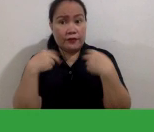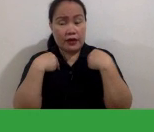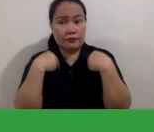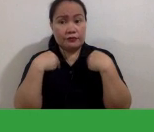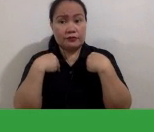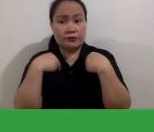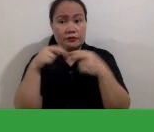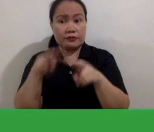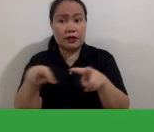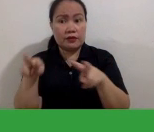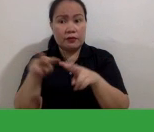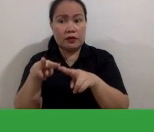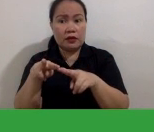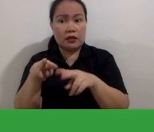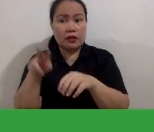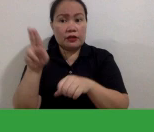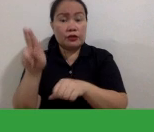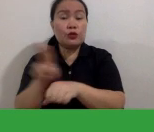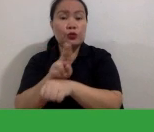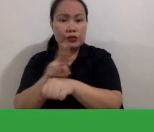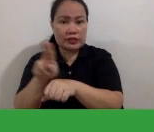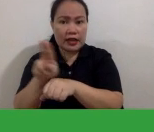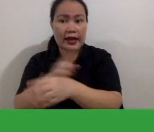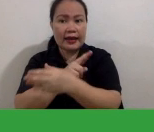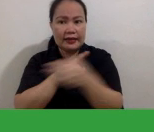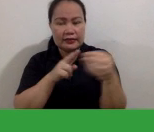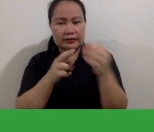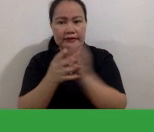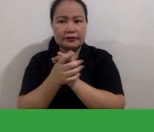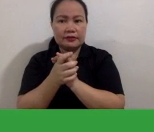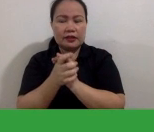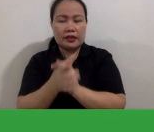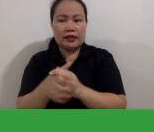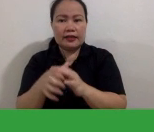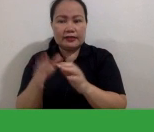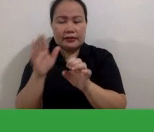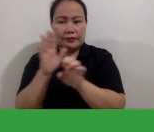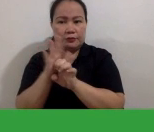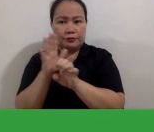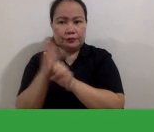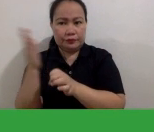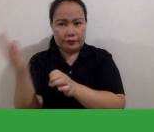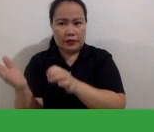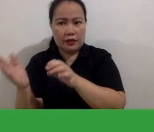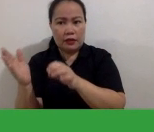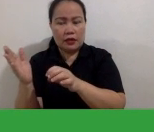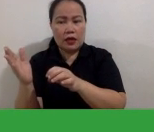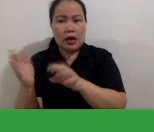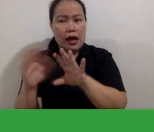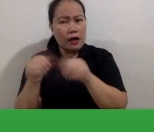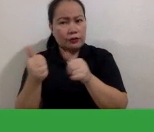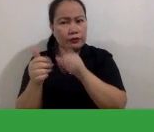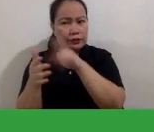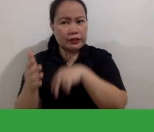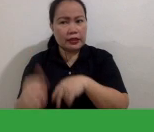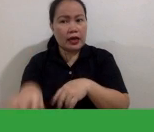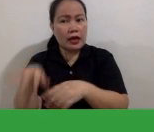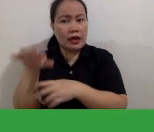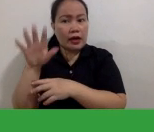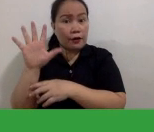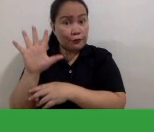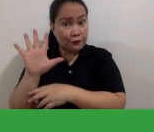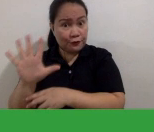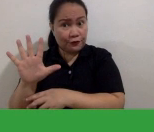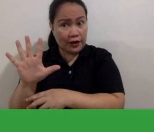meron siyang value, dun tayo gagamit nung end. Okay? Like this. Okay? So, paano siya babasahin?